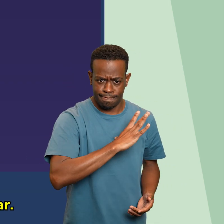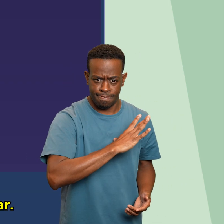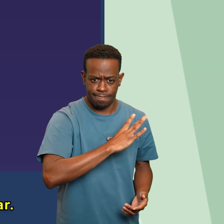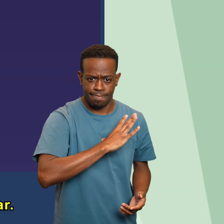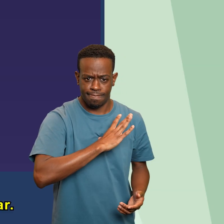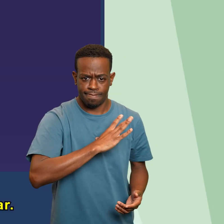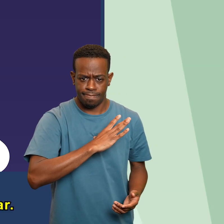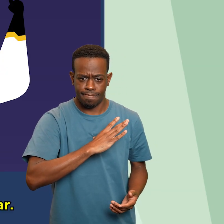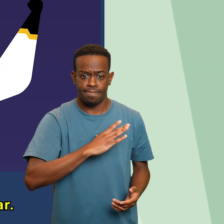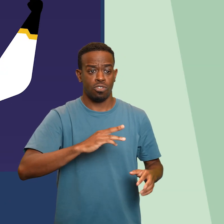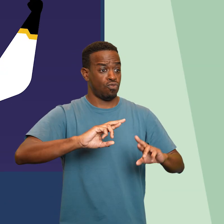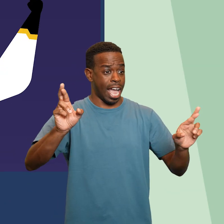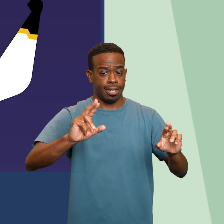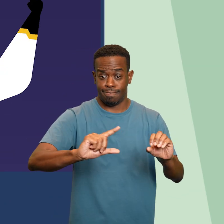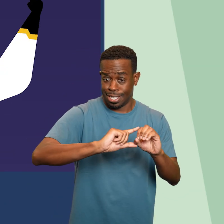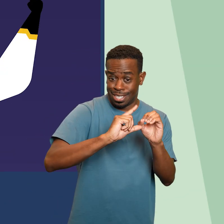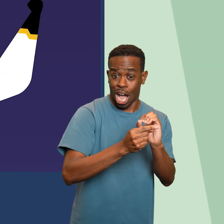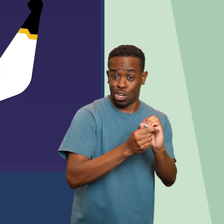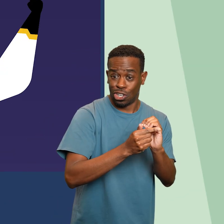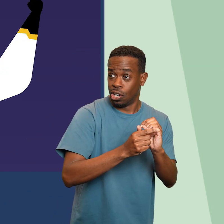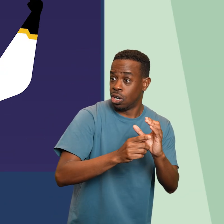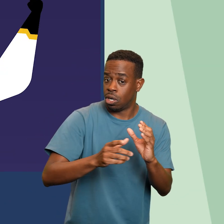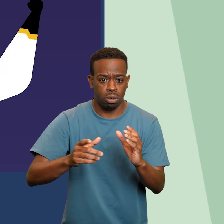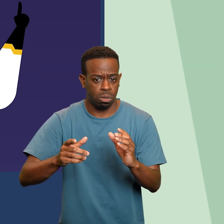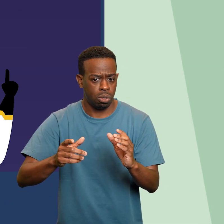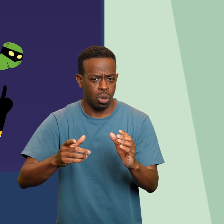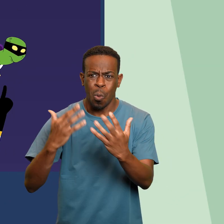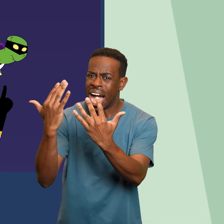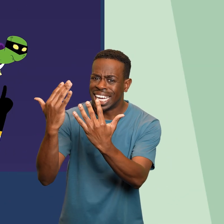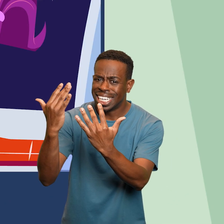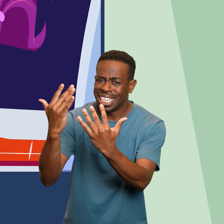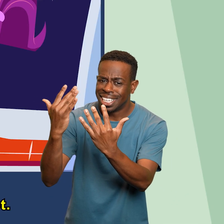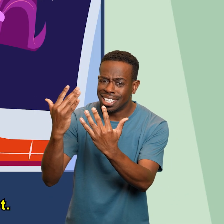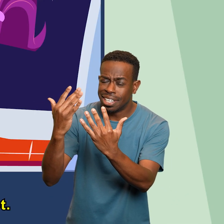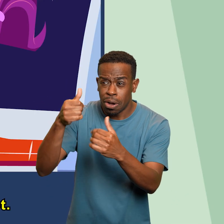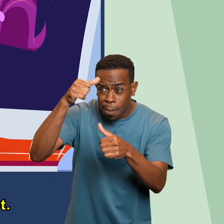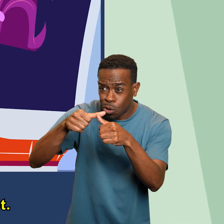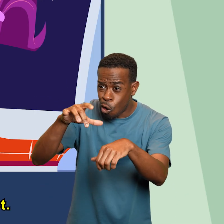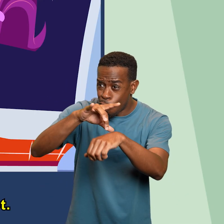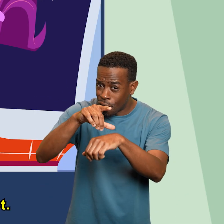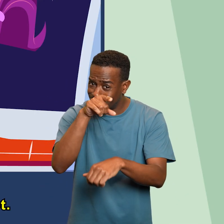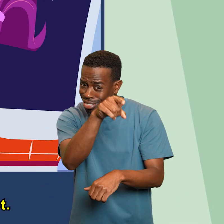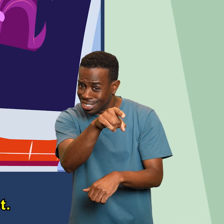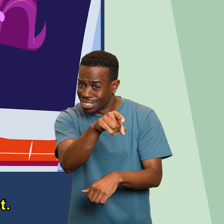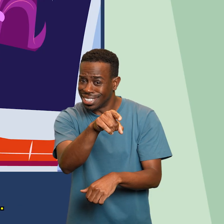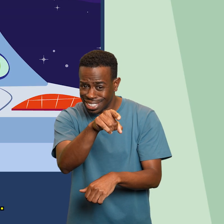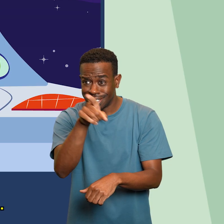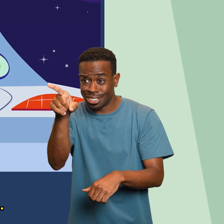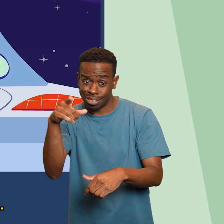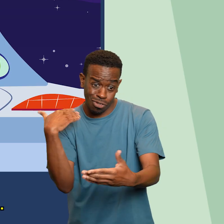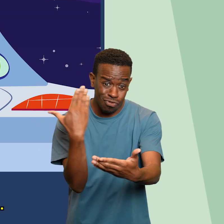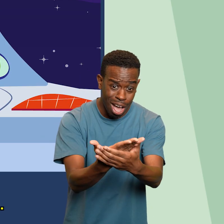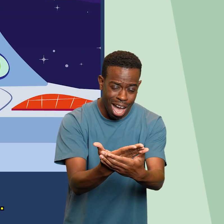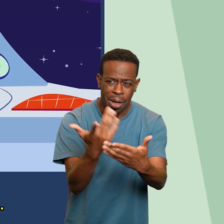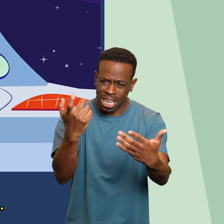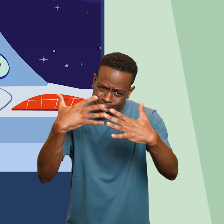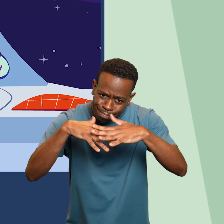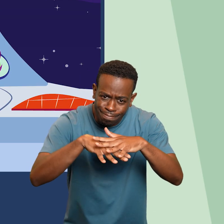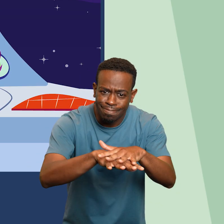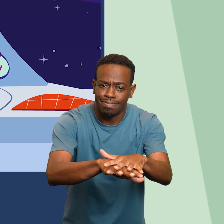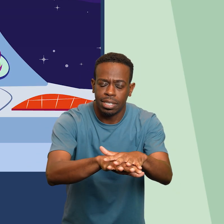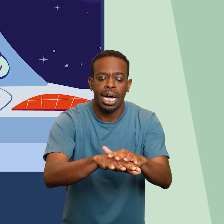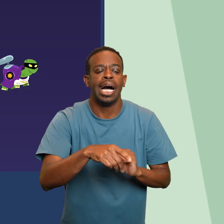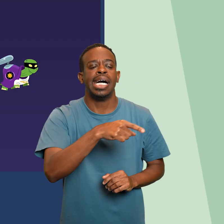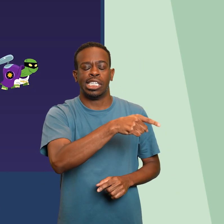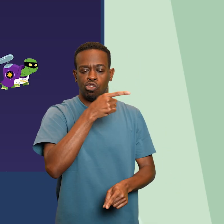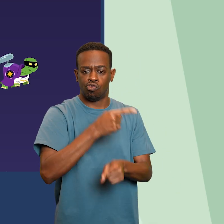that loud and clear. To Saturn, then the... Lanterman, wait! Earth is a Class 5 planet. You'll need to blend in.